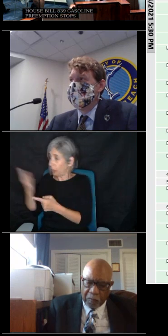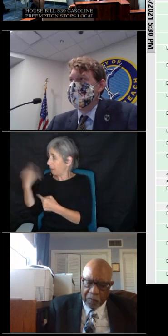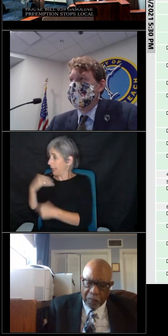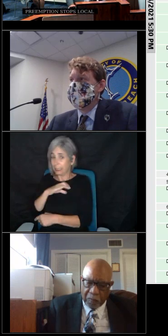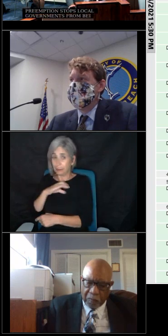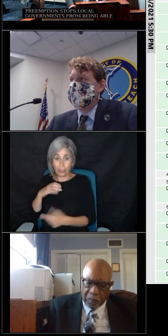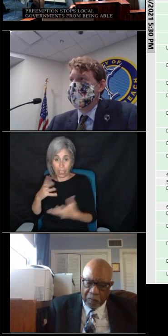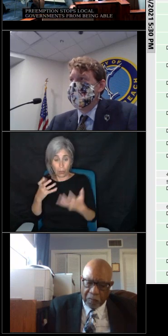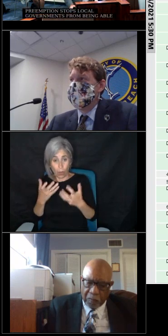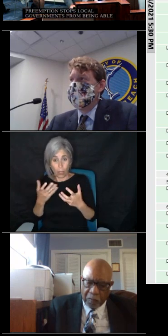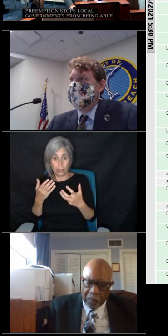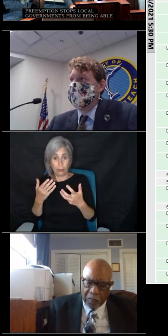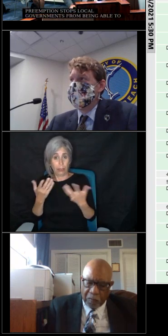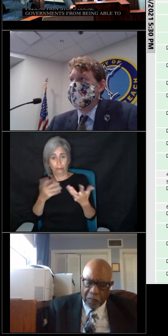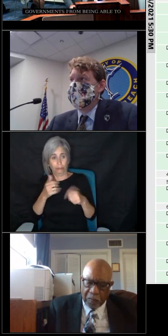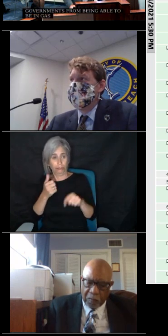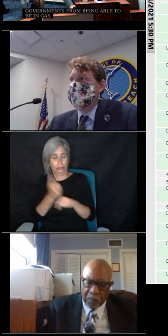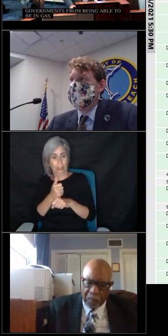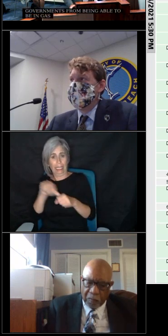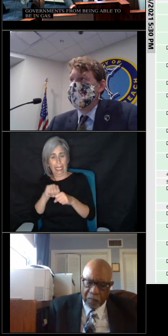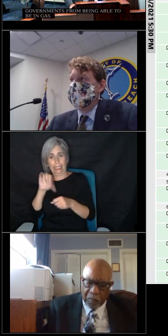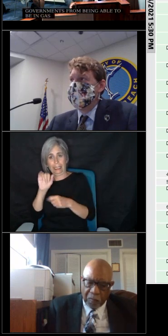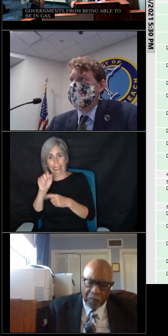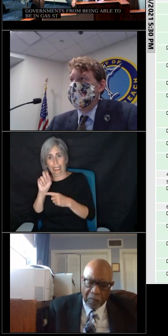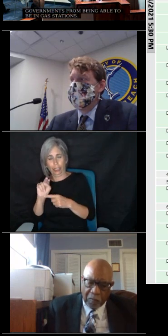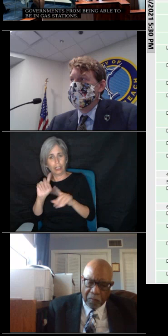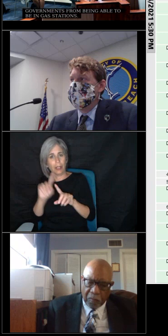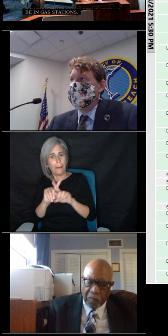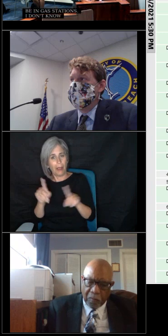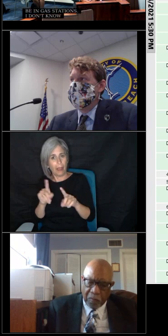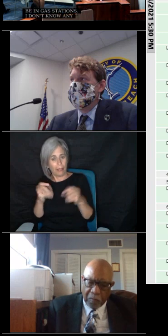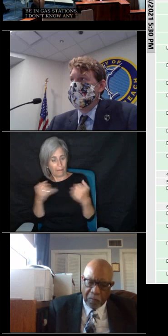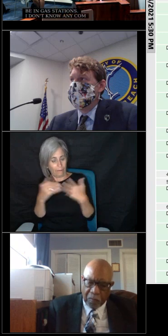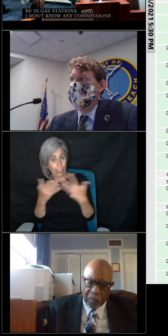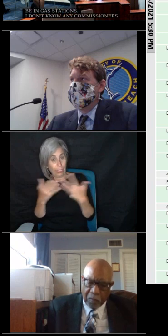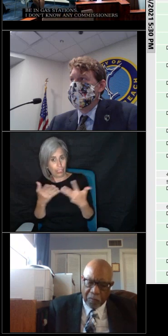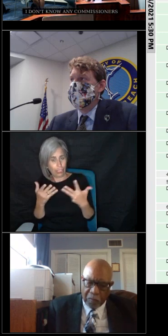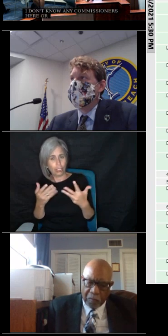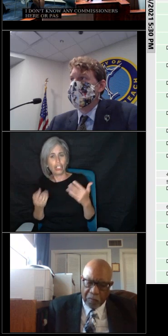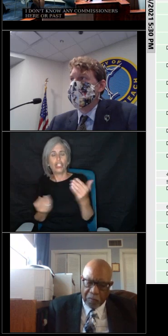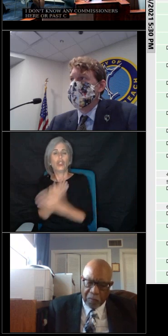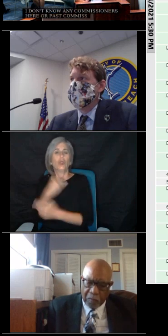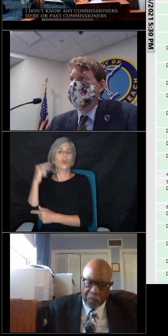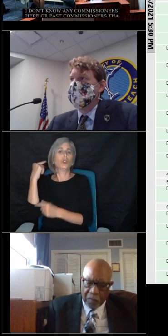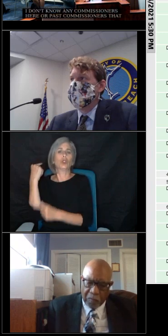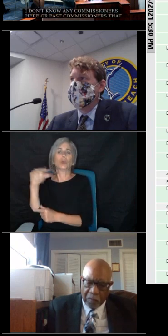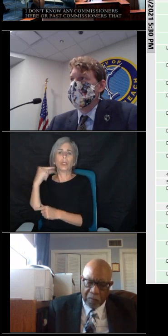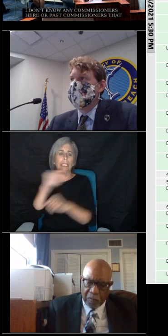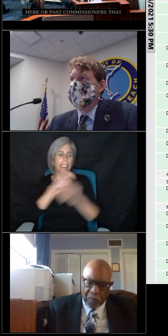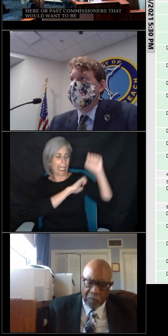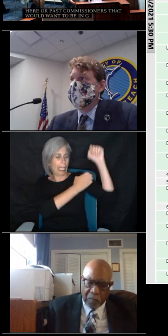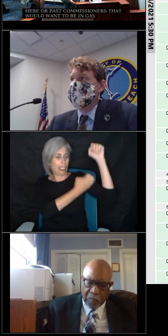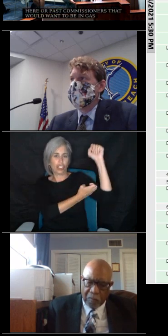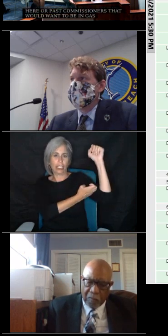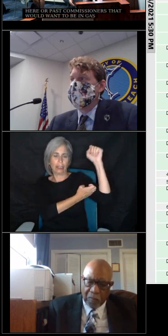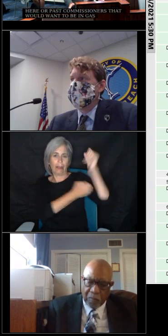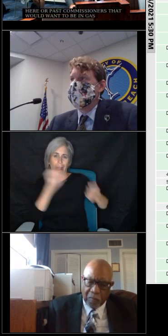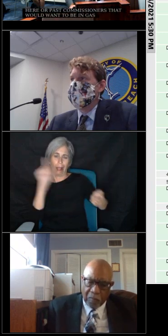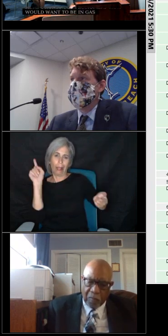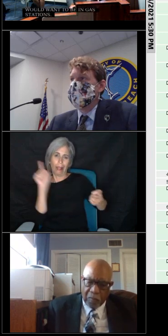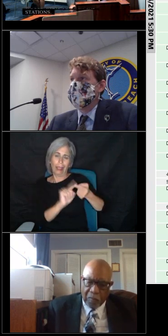to ban gas stations. But their fear here is that we get into this new green energy. There'll be less